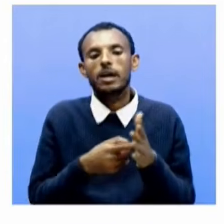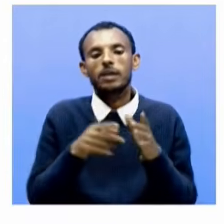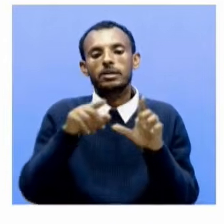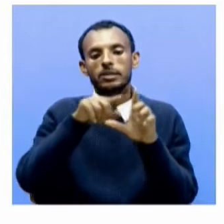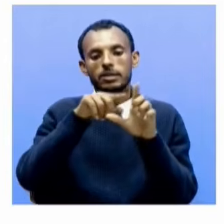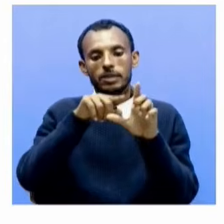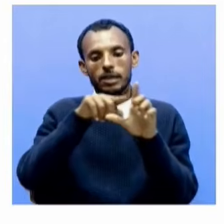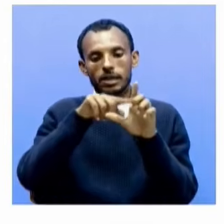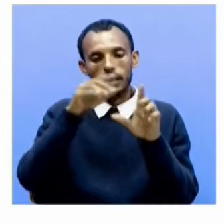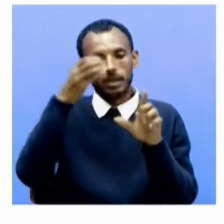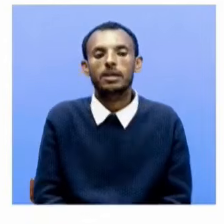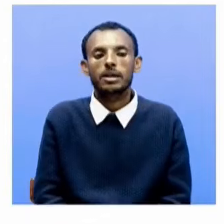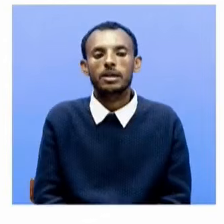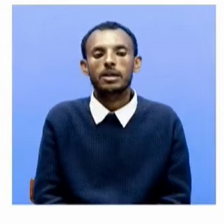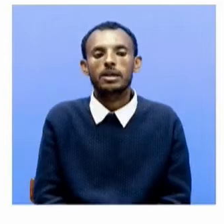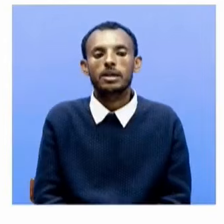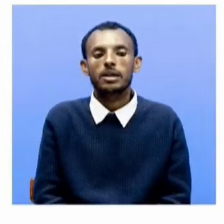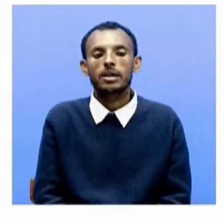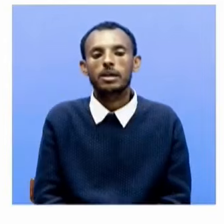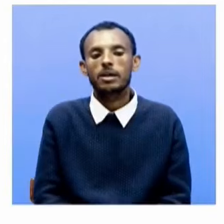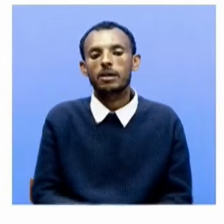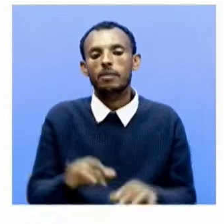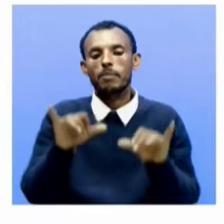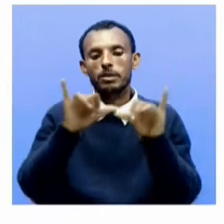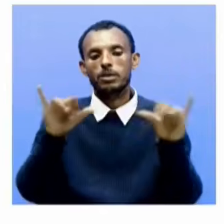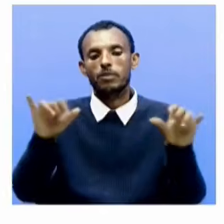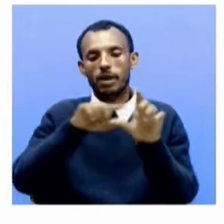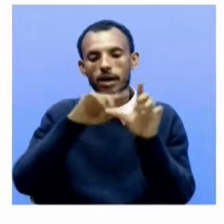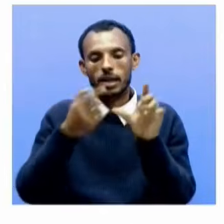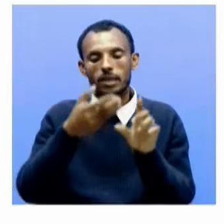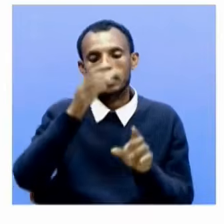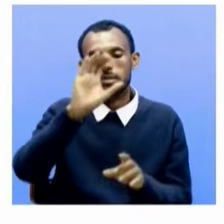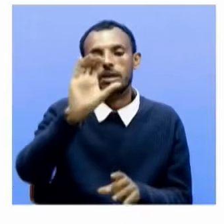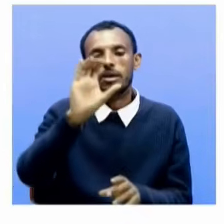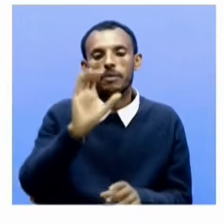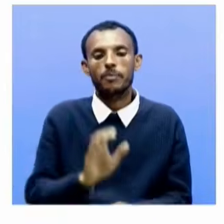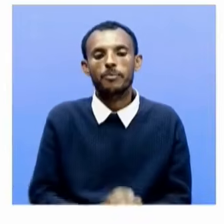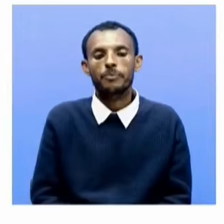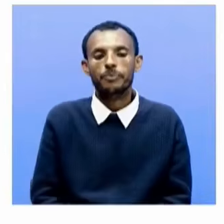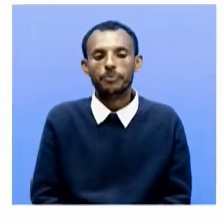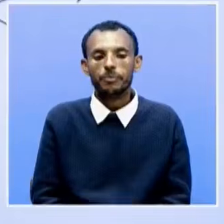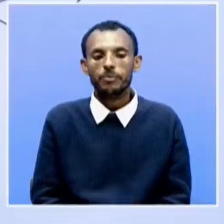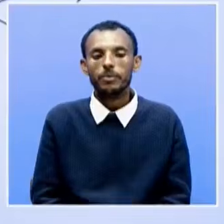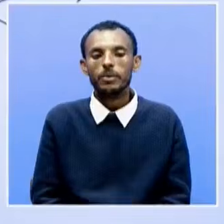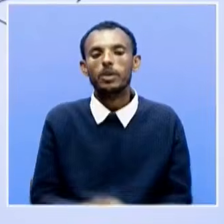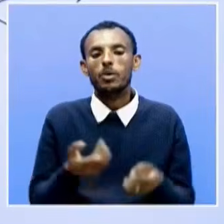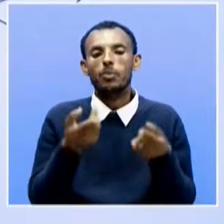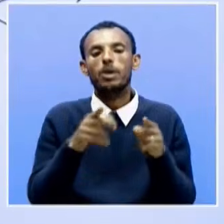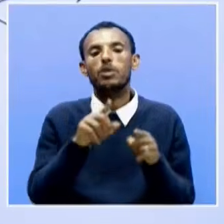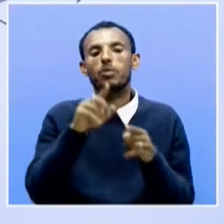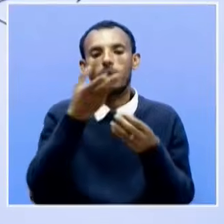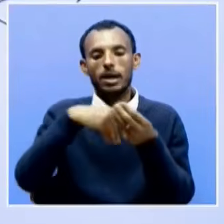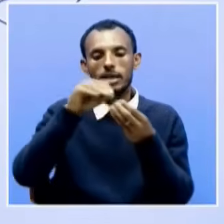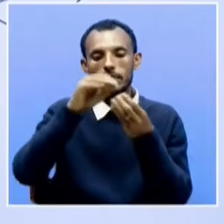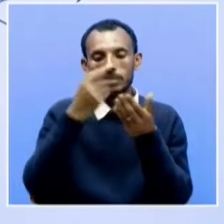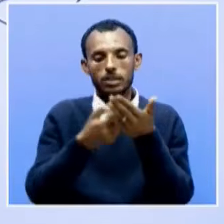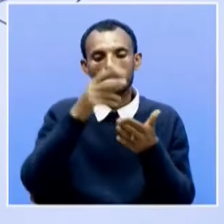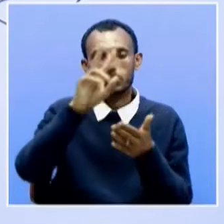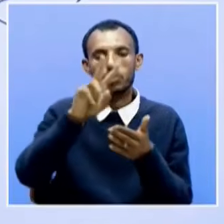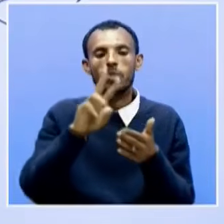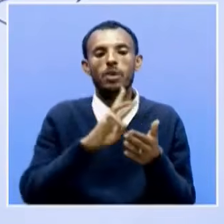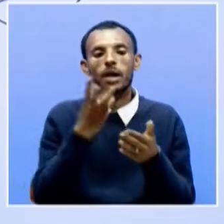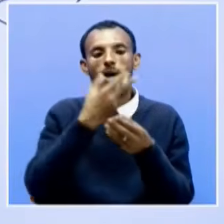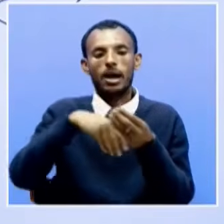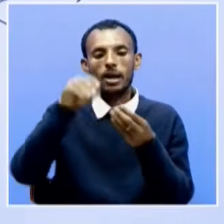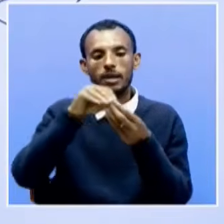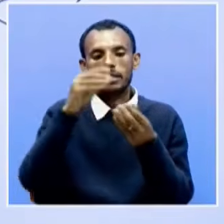angle A plus measure of angle C, okay? Whenever we add these two, we are